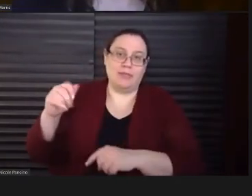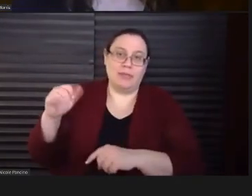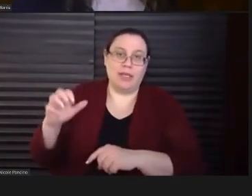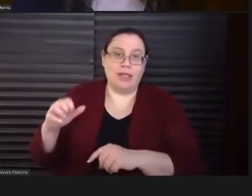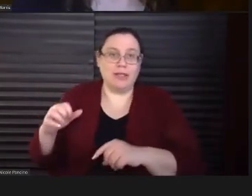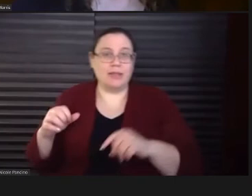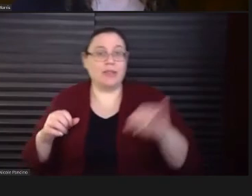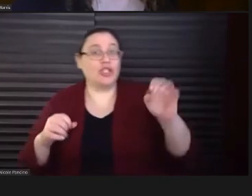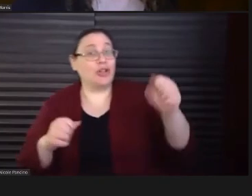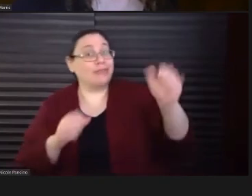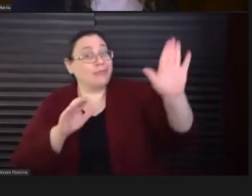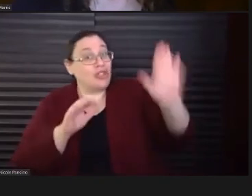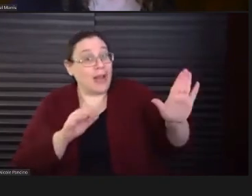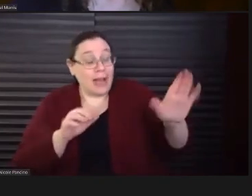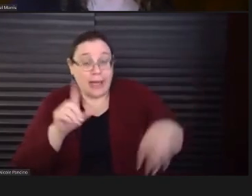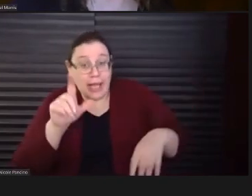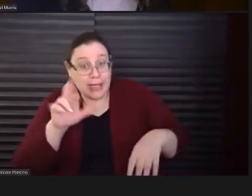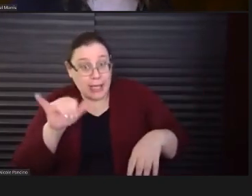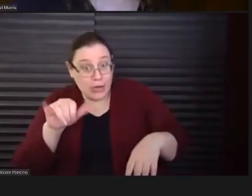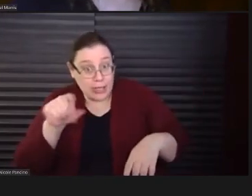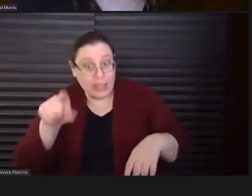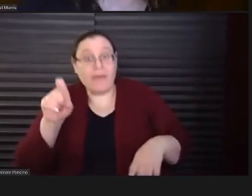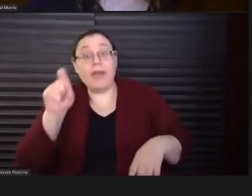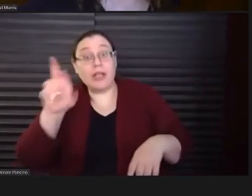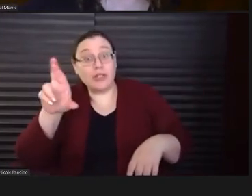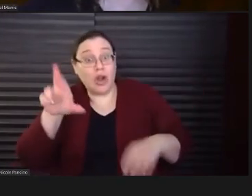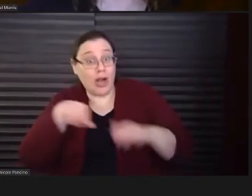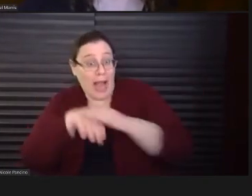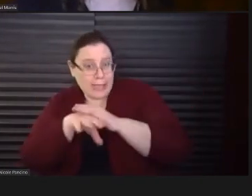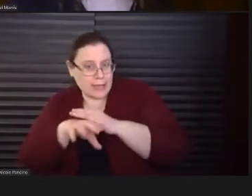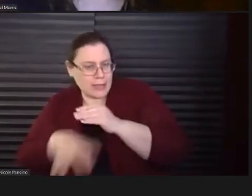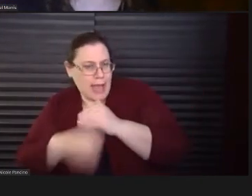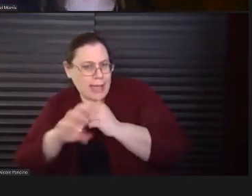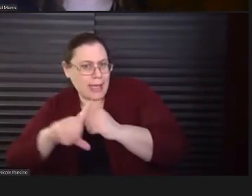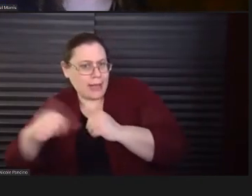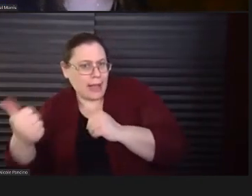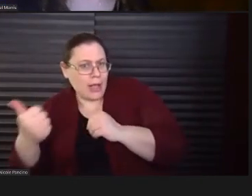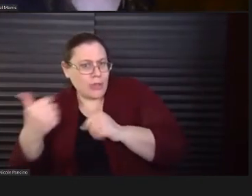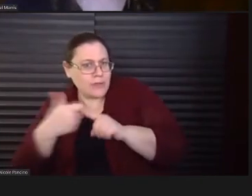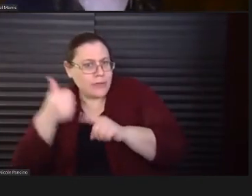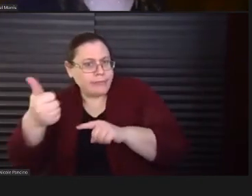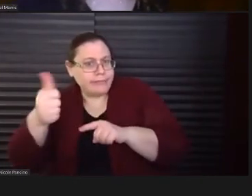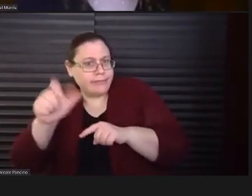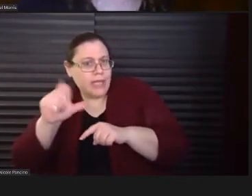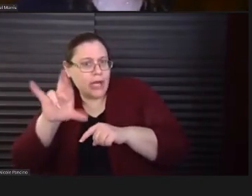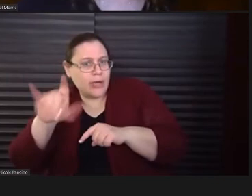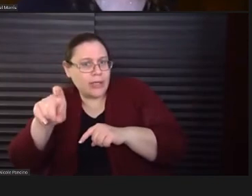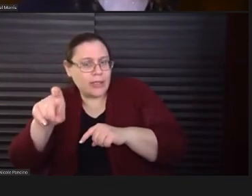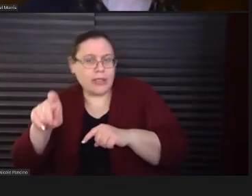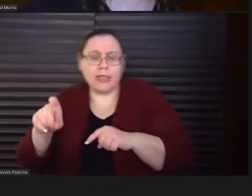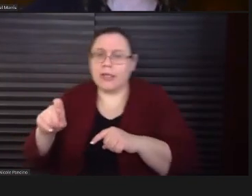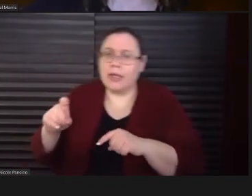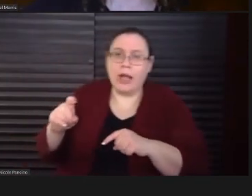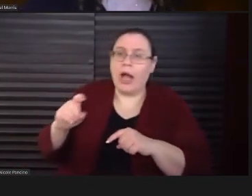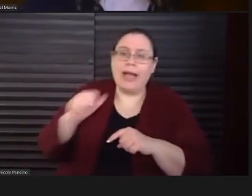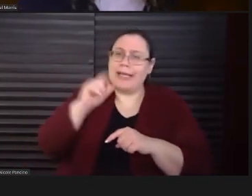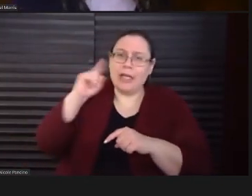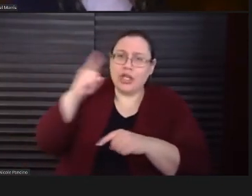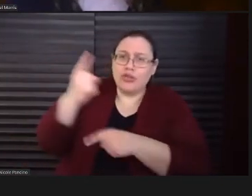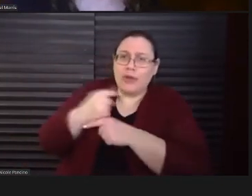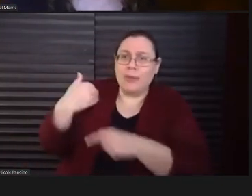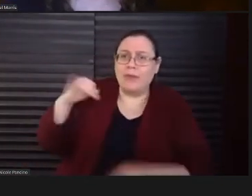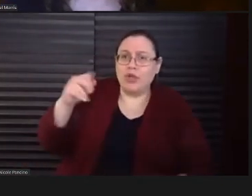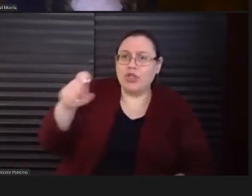then Larry has XR Access. Anything else you wanted to add to that from you personally? Well, I misheard you earlier, Joe, and you talked